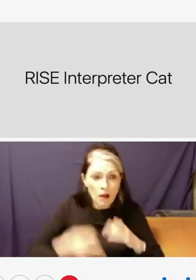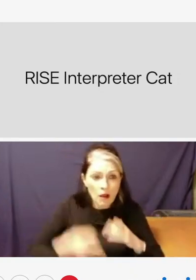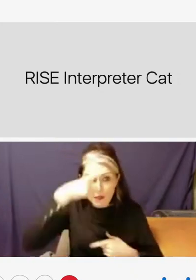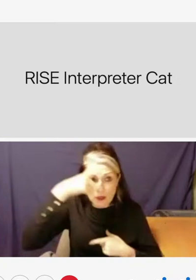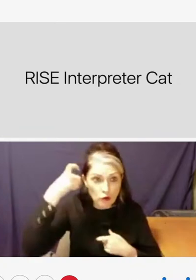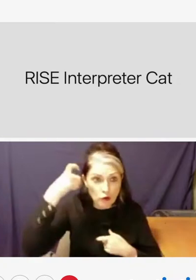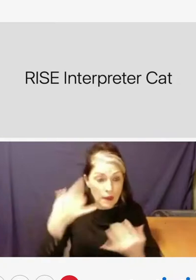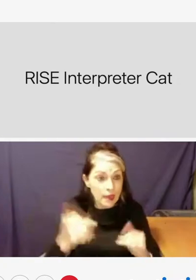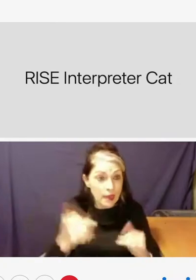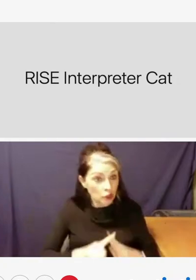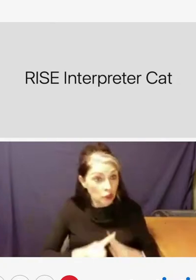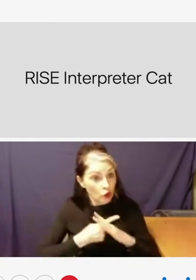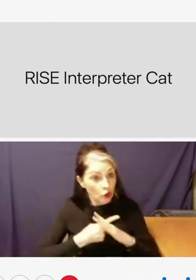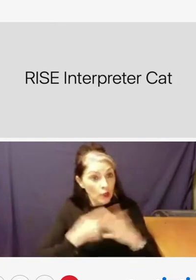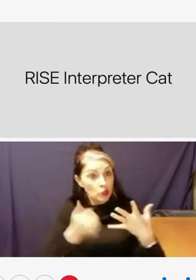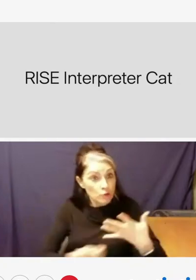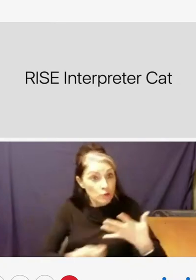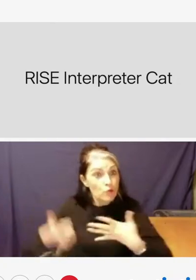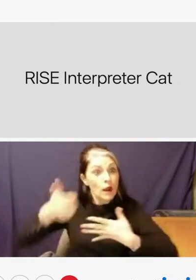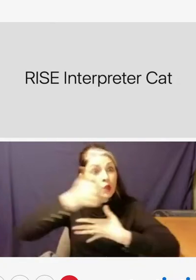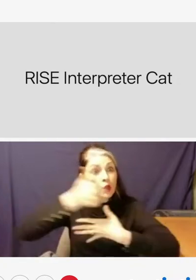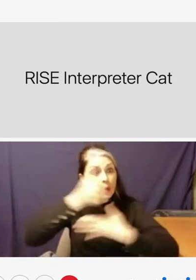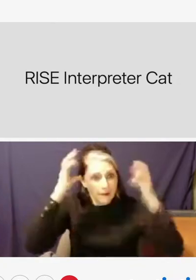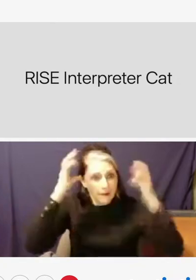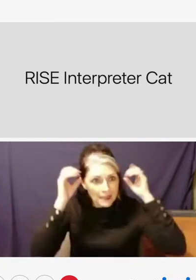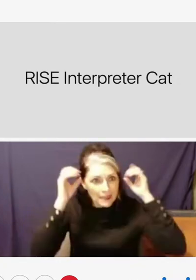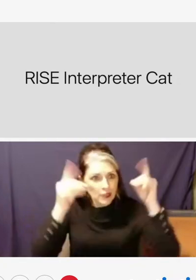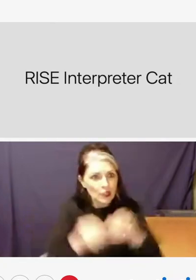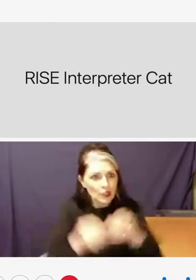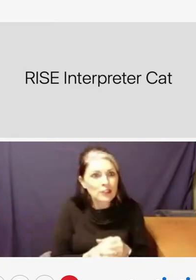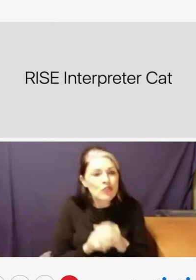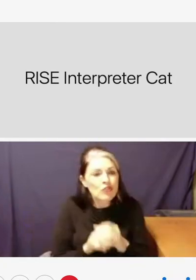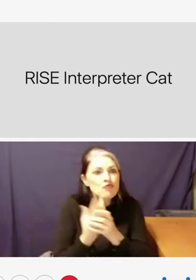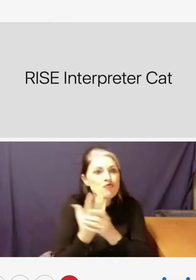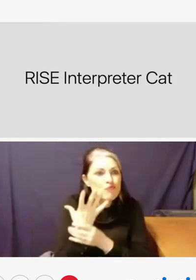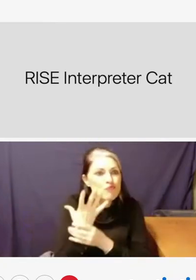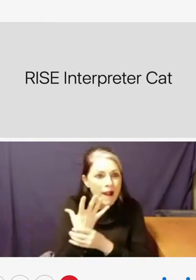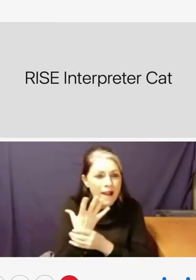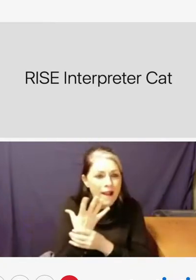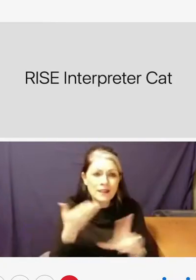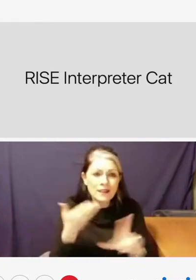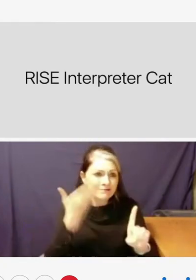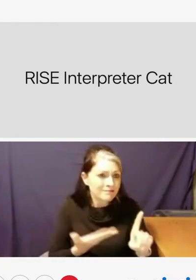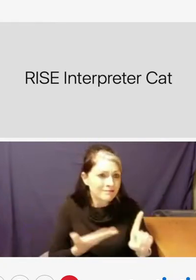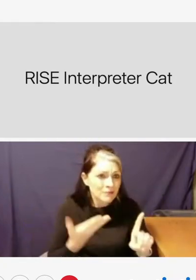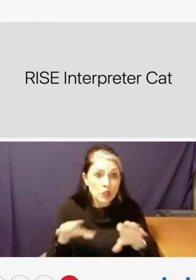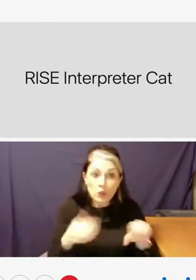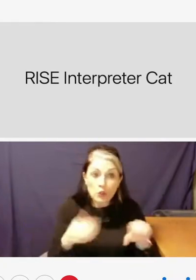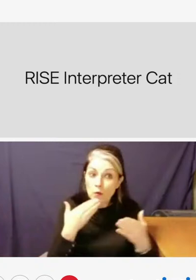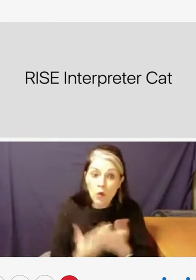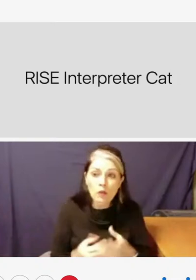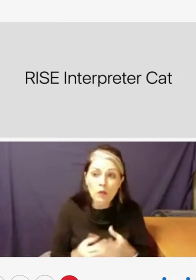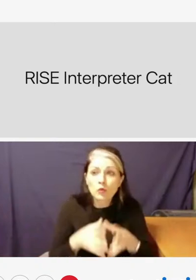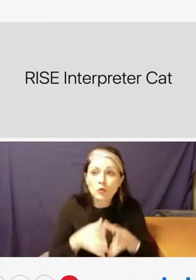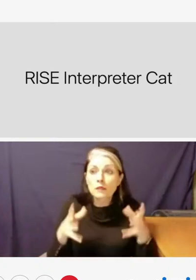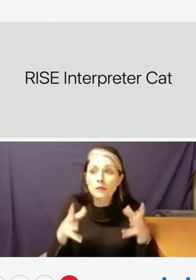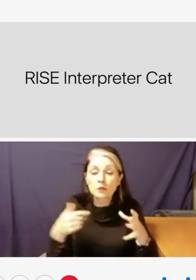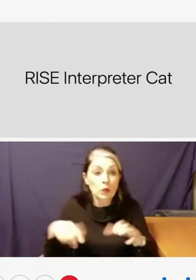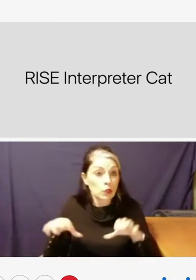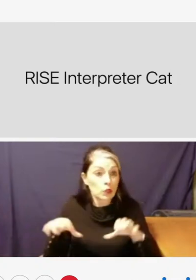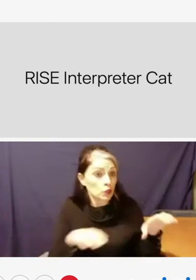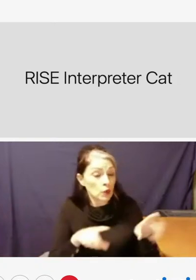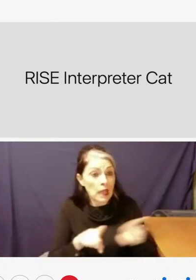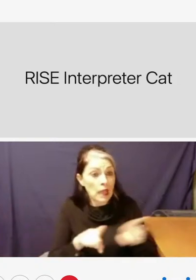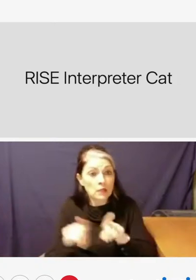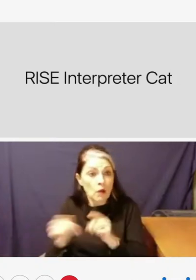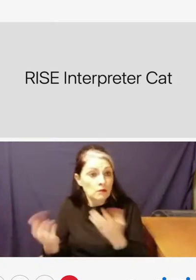prioritize education and he is thriving he is doing so well we have so much that we do as well in terms of the services that we provide and